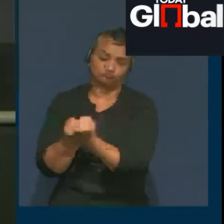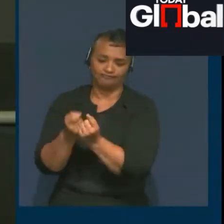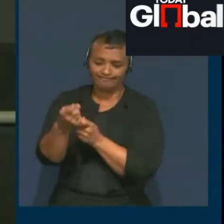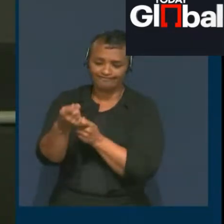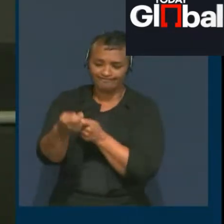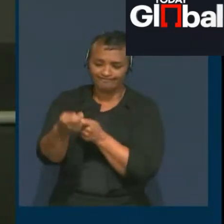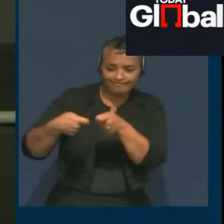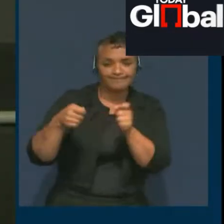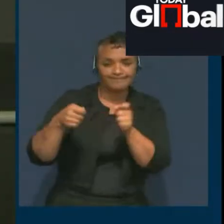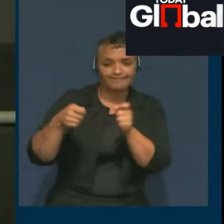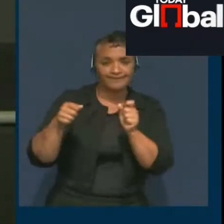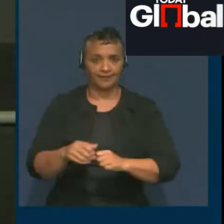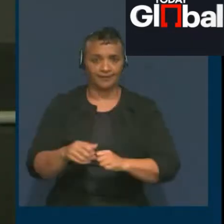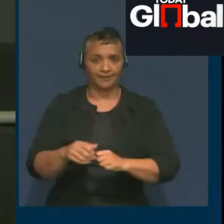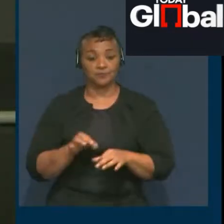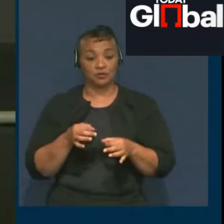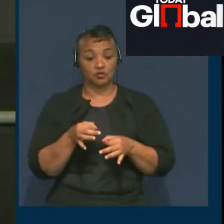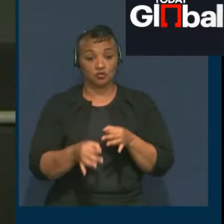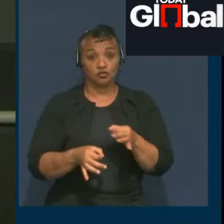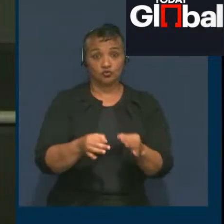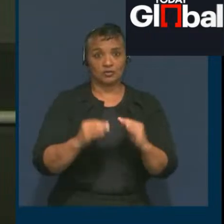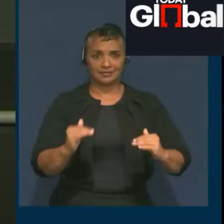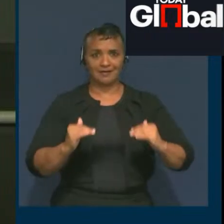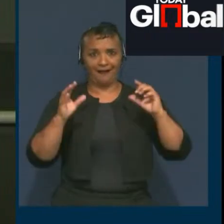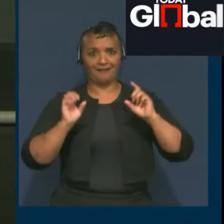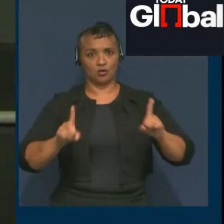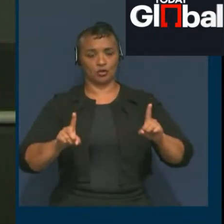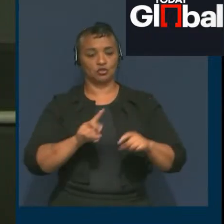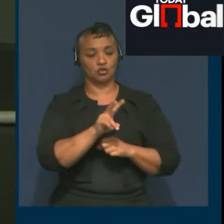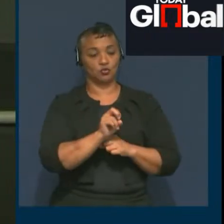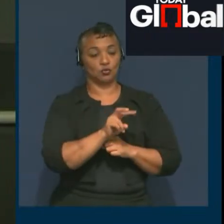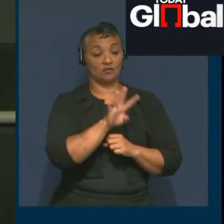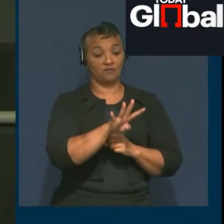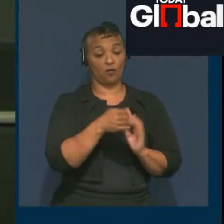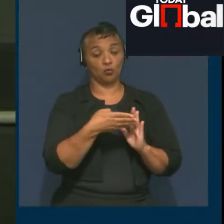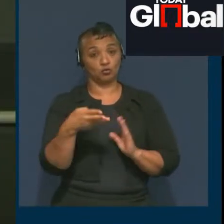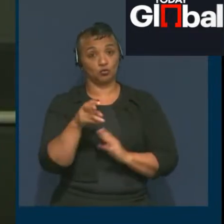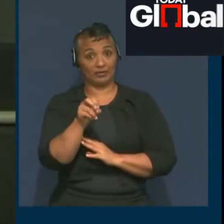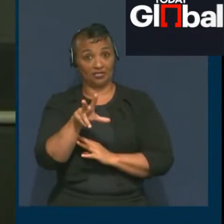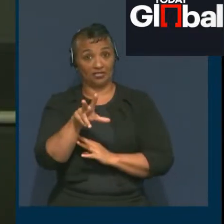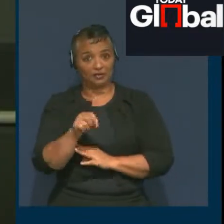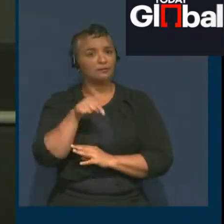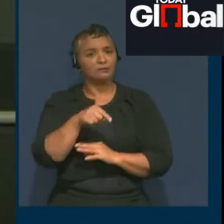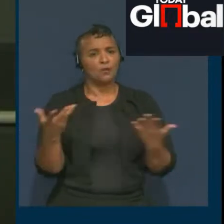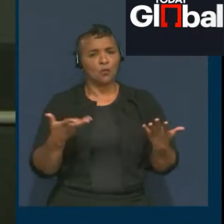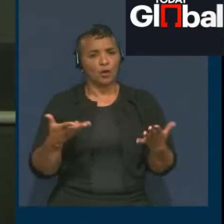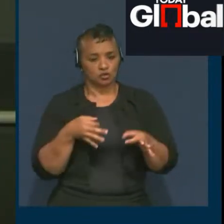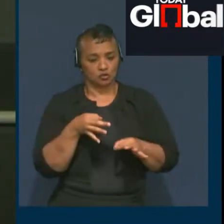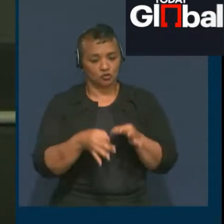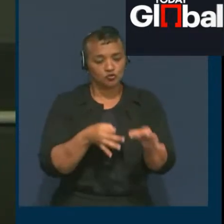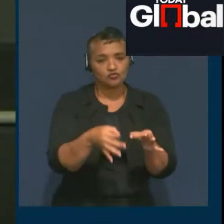of the Ministry of Education and Higher Education 2024-2030 includes a strategic